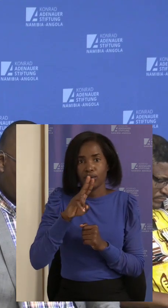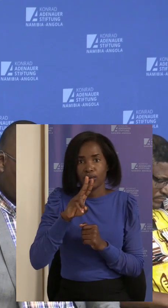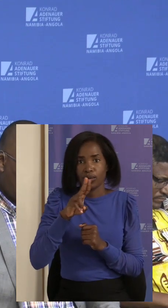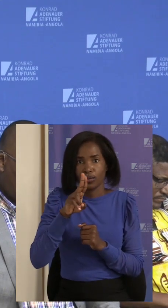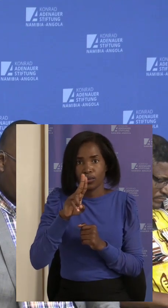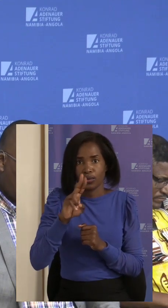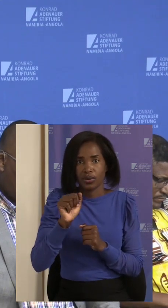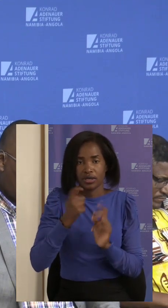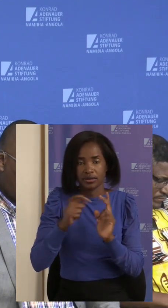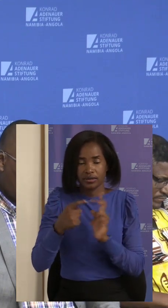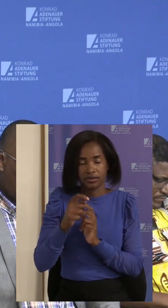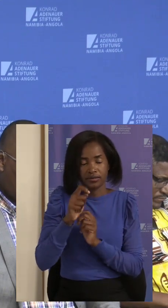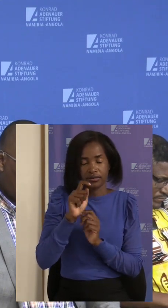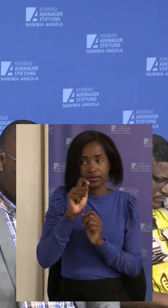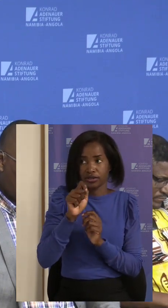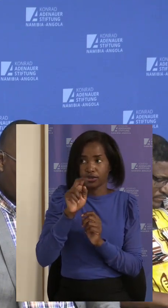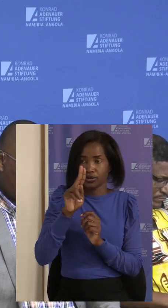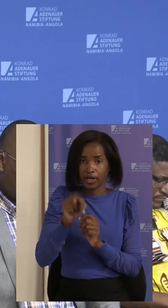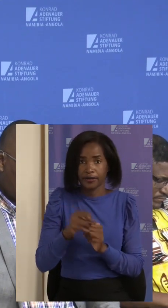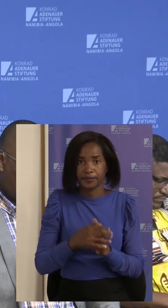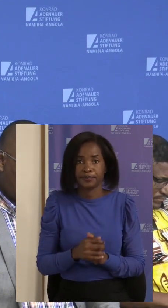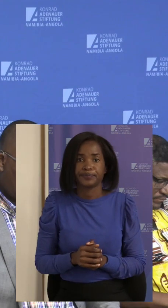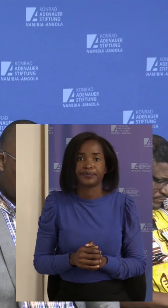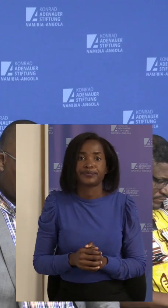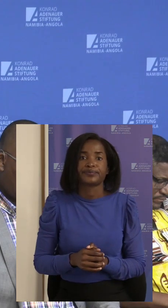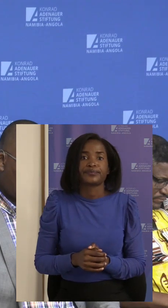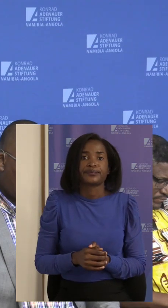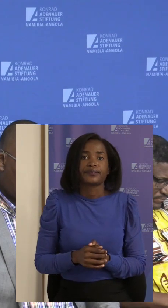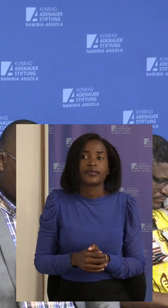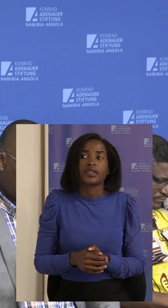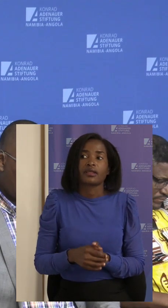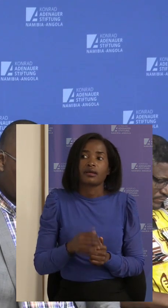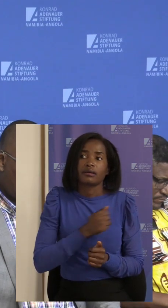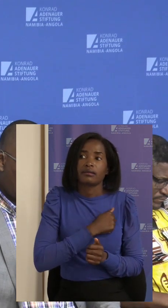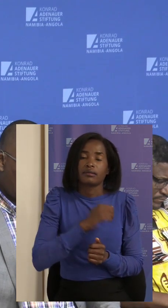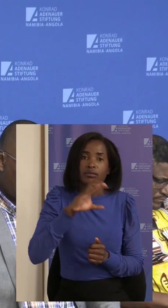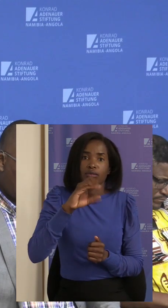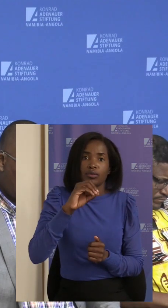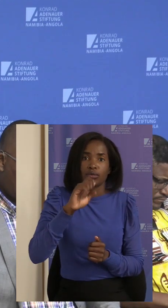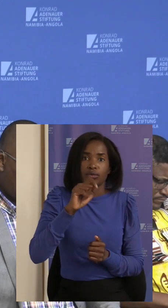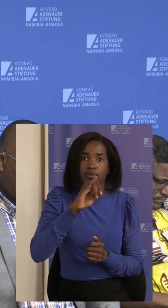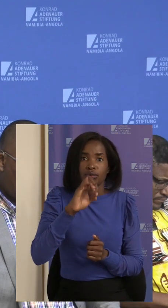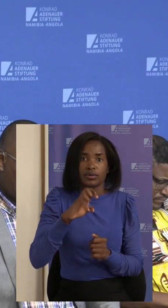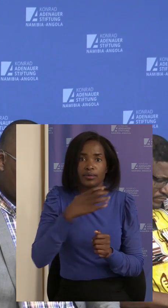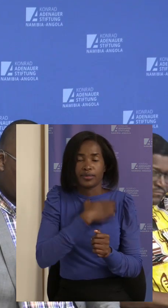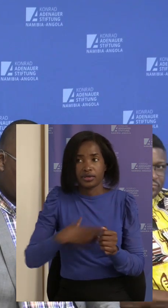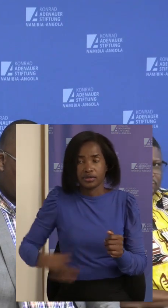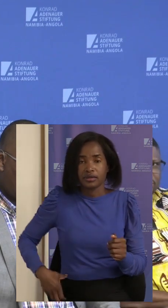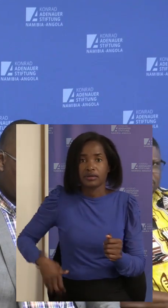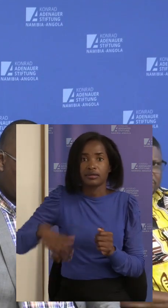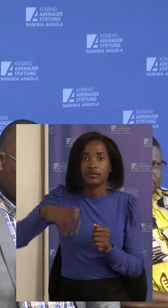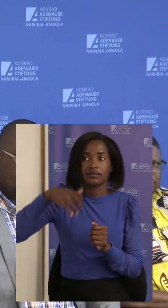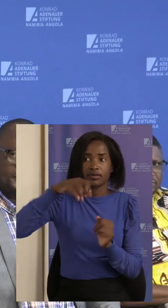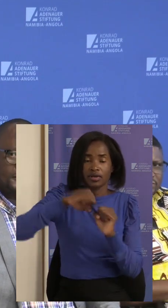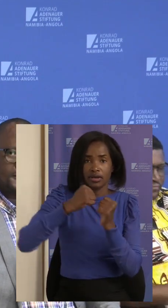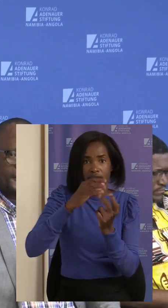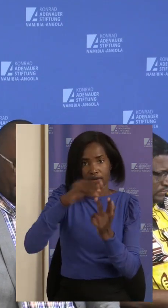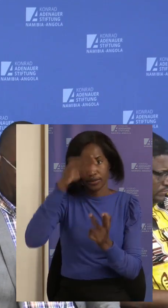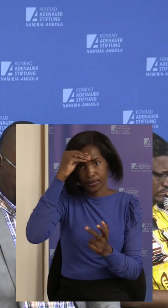of the Teachers Union Namibia. Ms. Lucia Ndishishi, President of Namibia's National